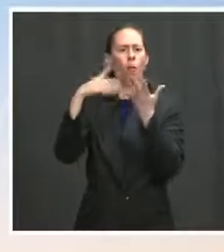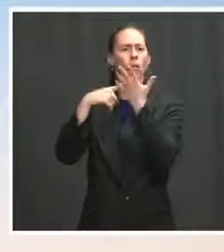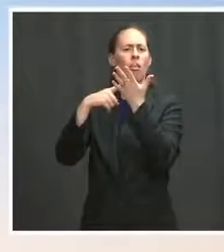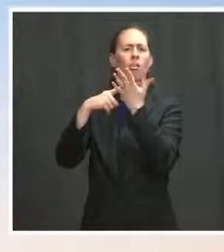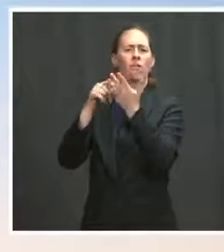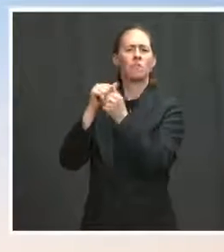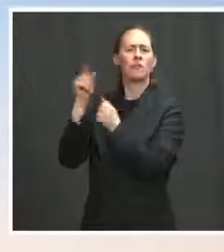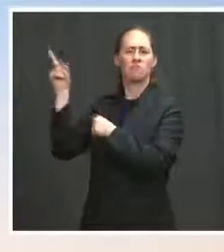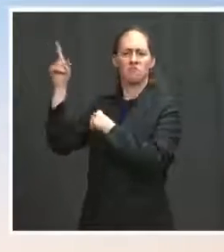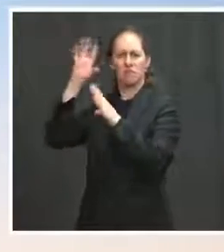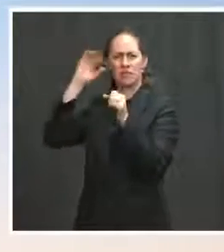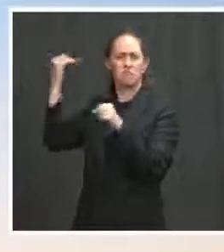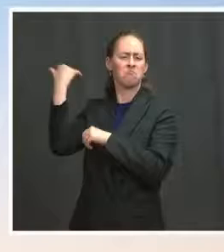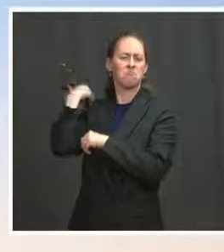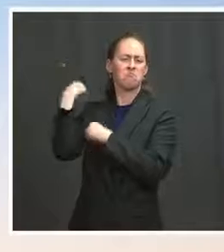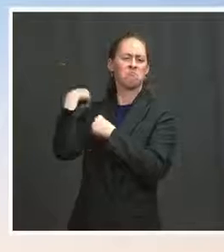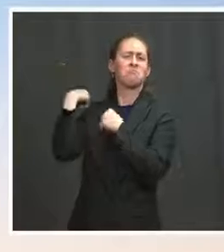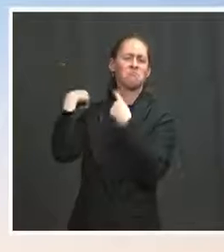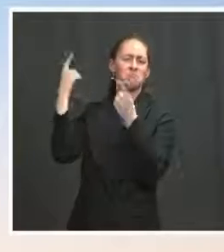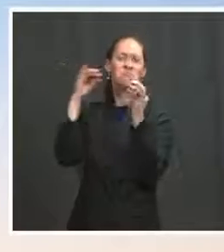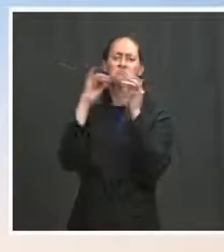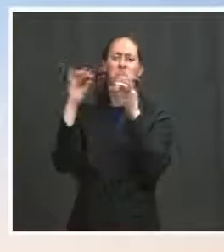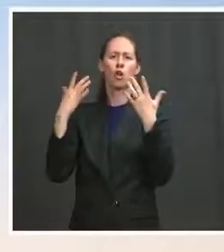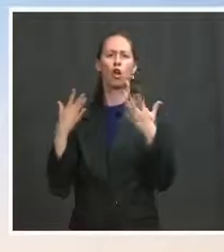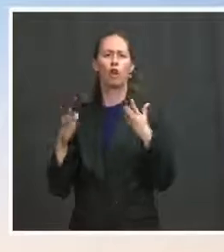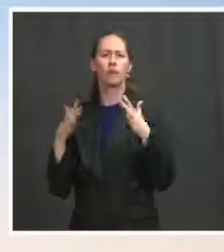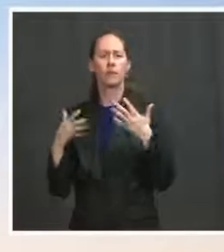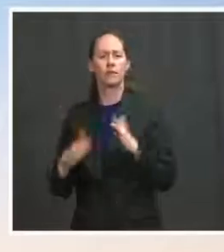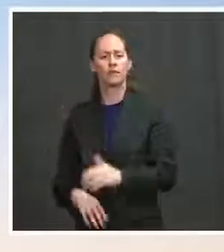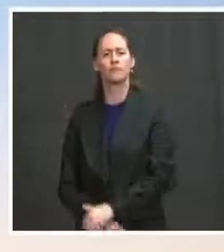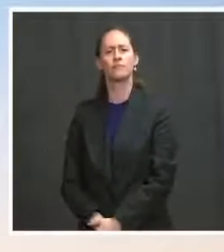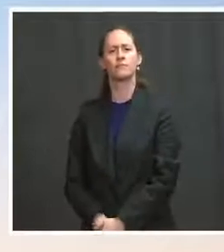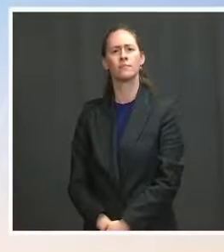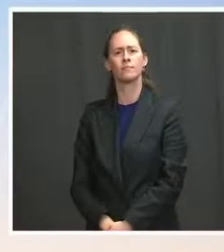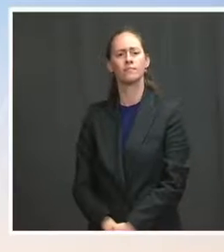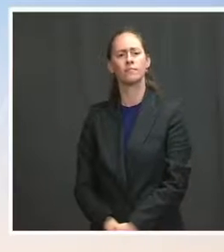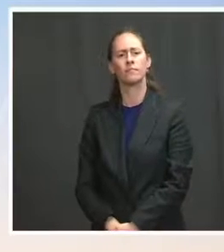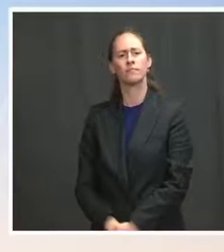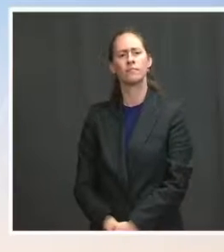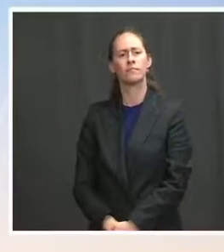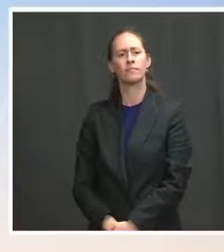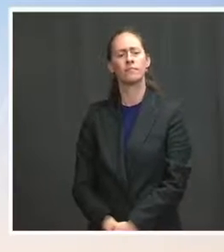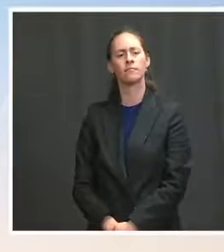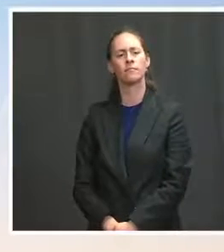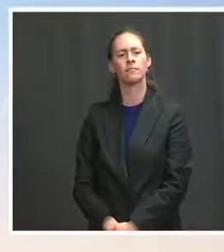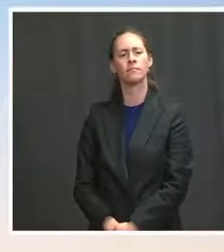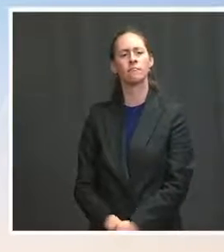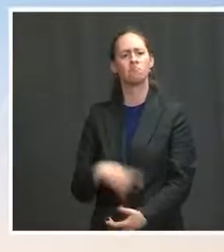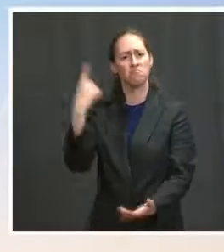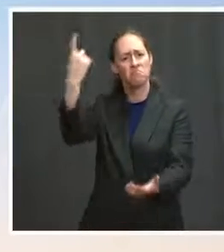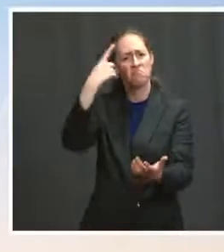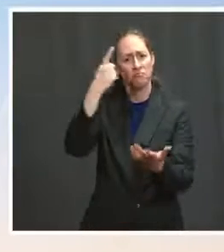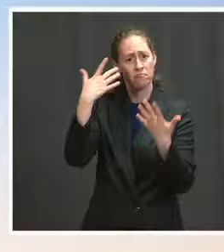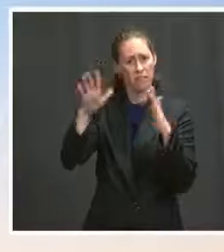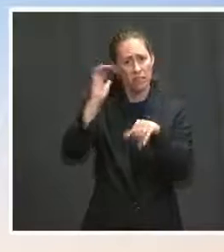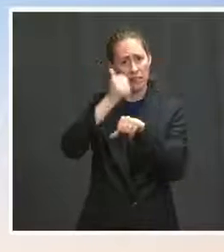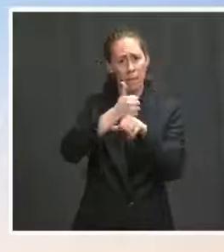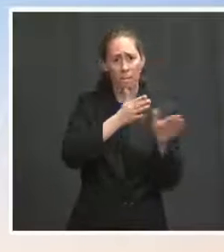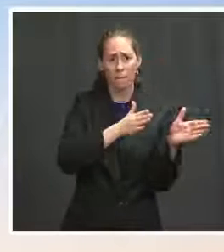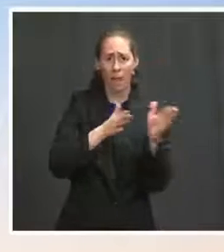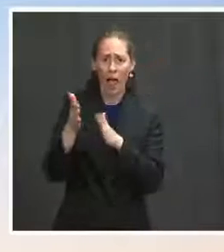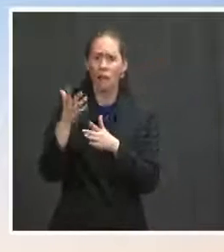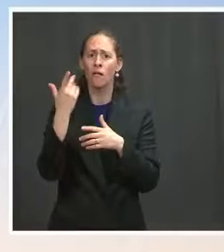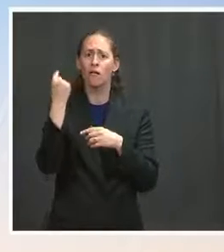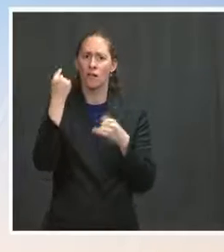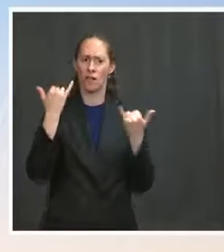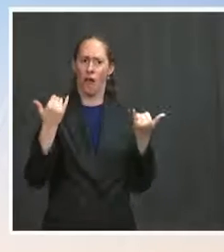have they, at the level of moving forward U.S.-India relations now between the two of them, and as far as